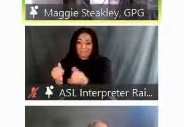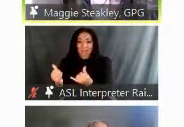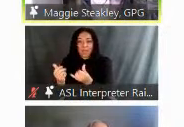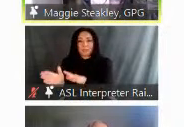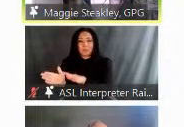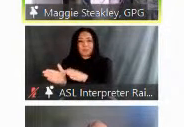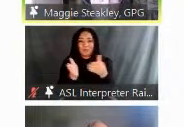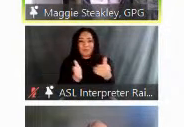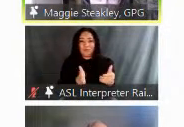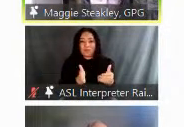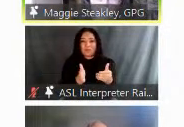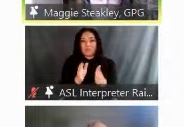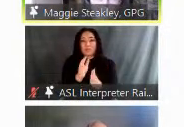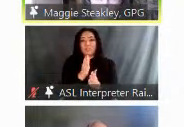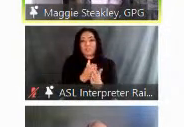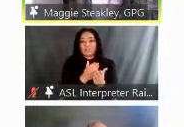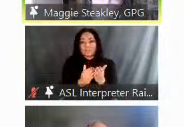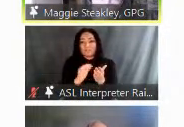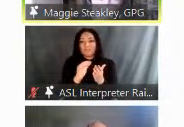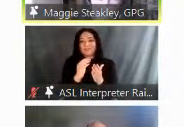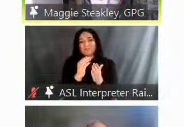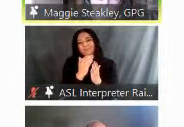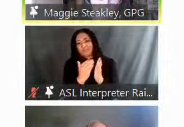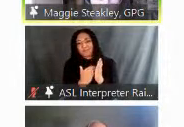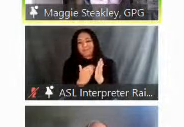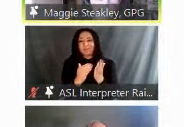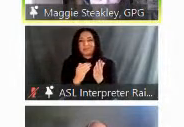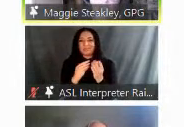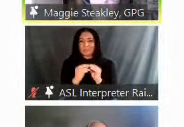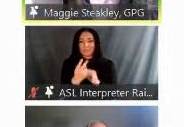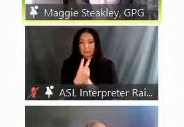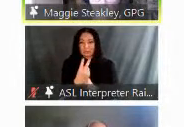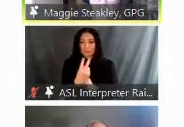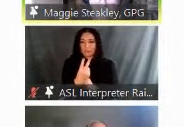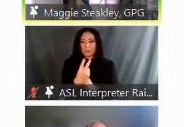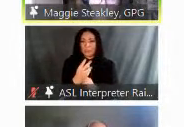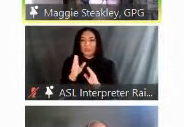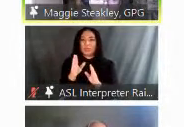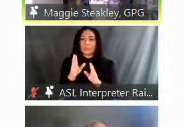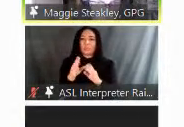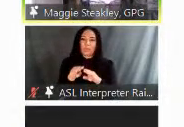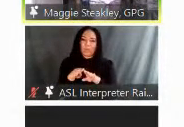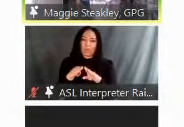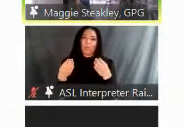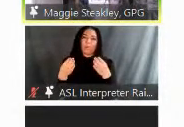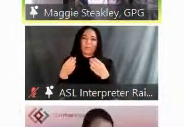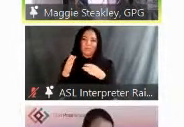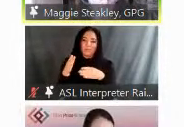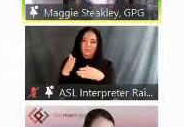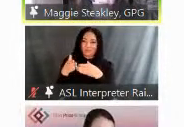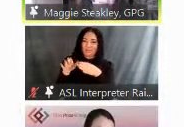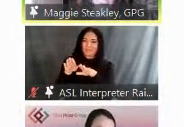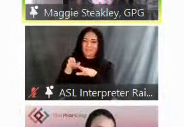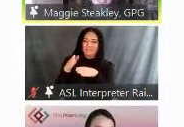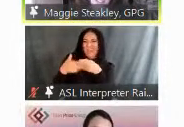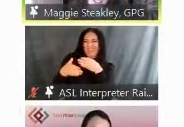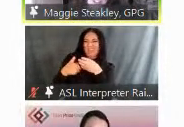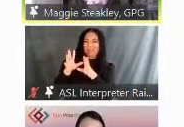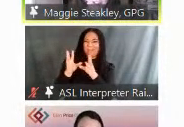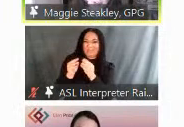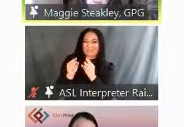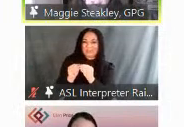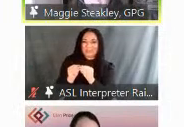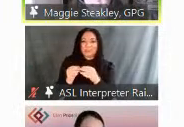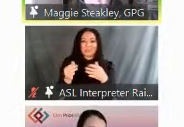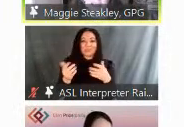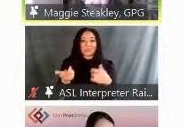agenda item 2. Public comment for this item will open towards the end of the meeting. With that, I'm pleased to turn